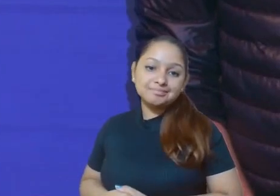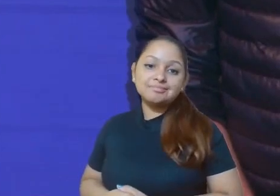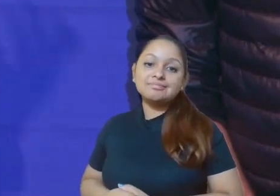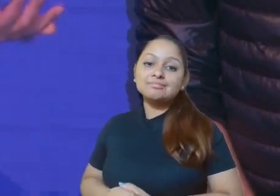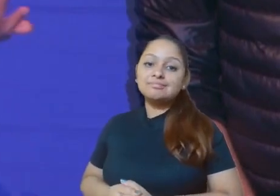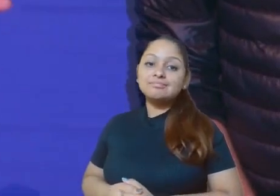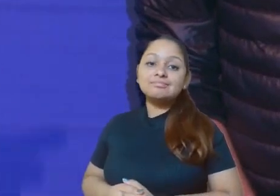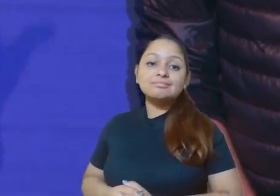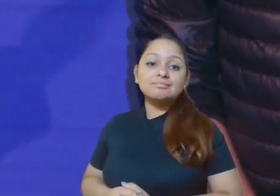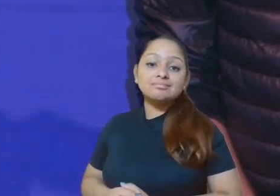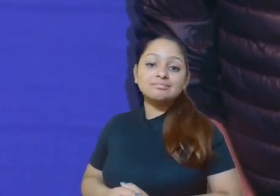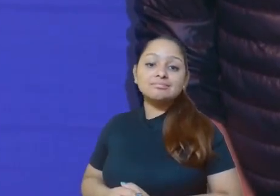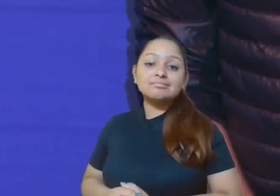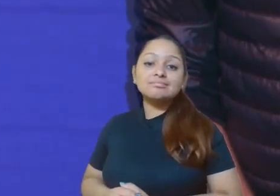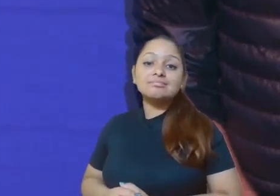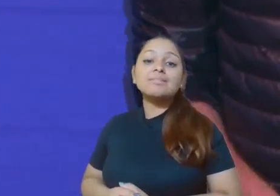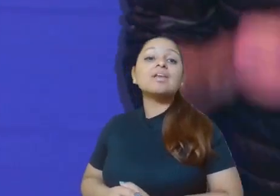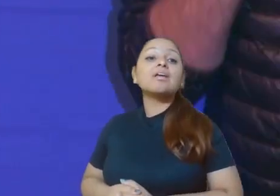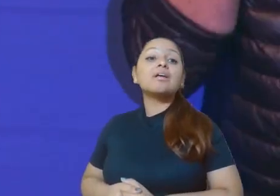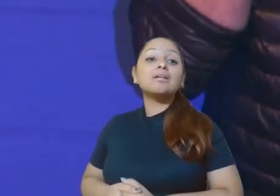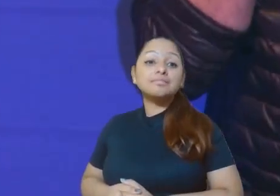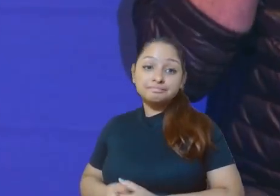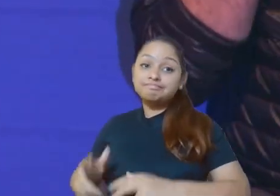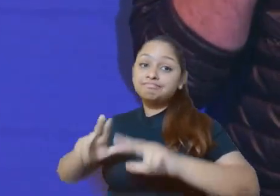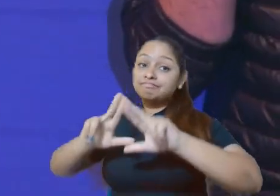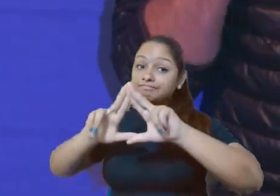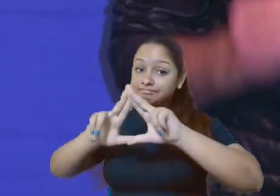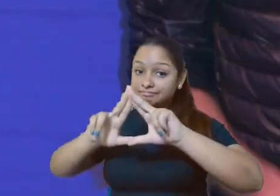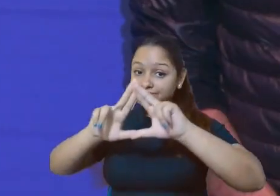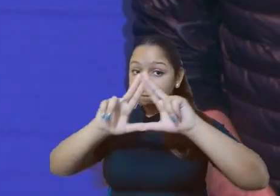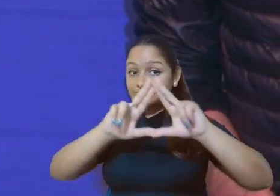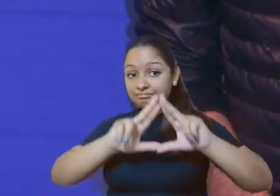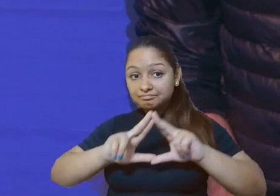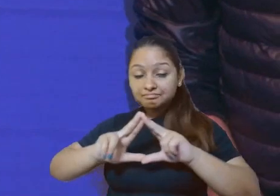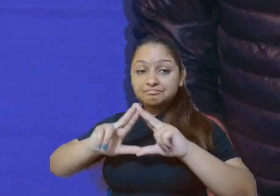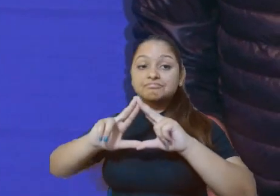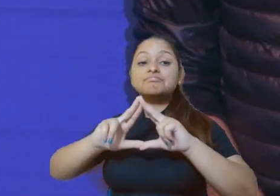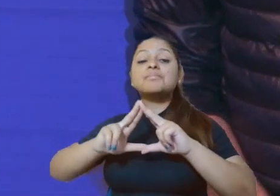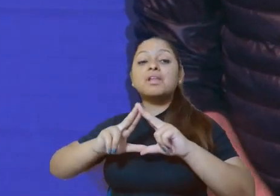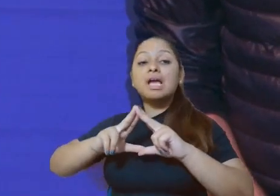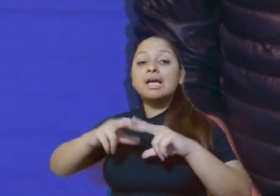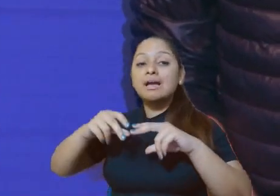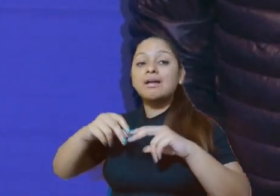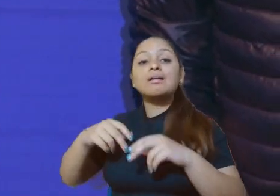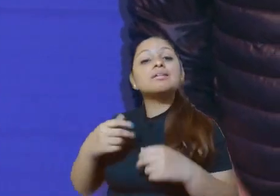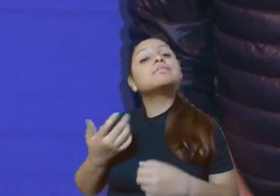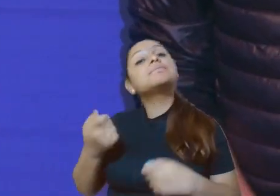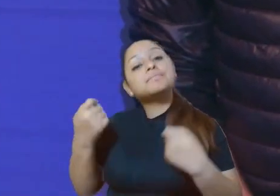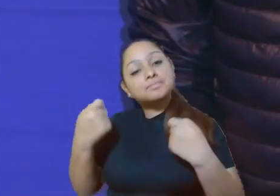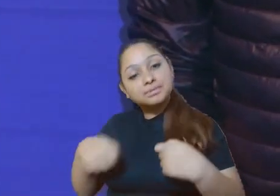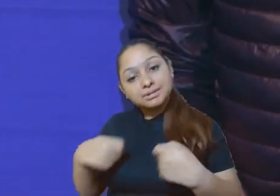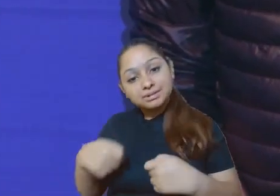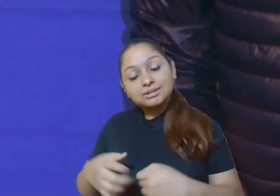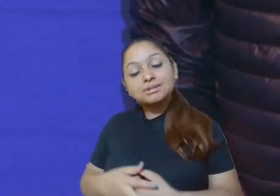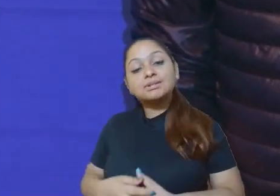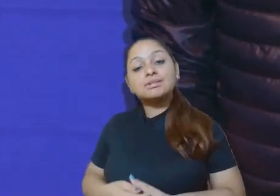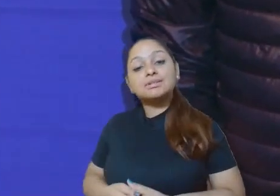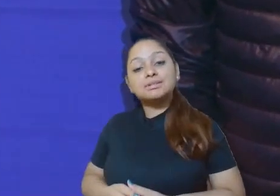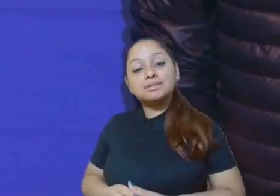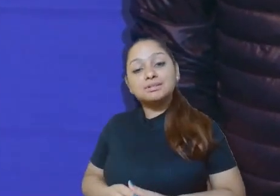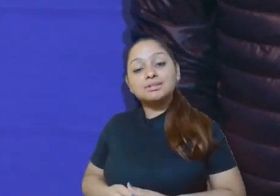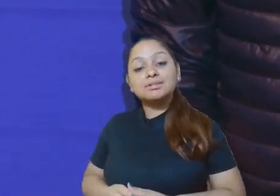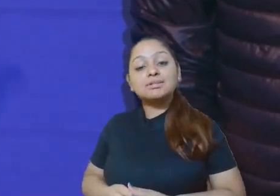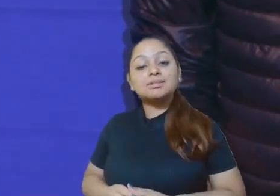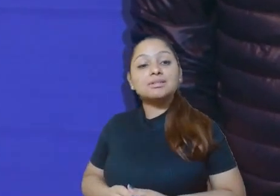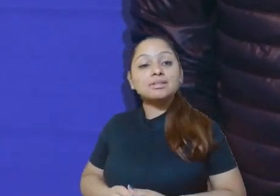a solution and a recycling tool to recycle plastics and chemicals